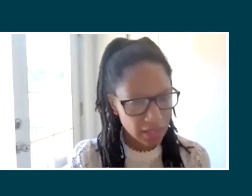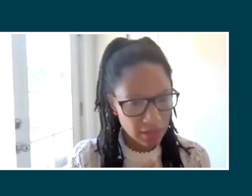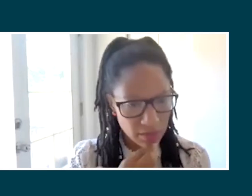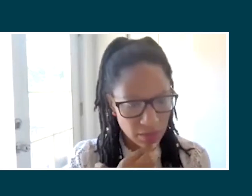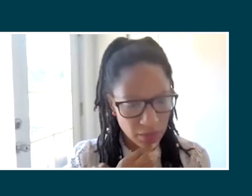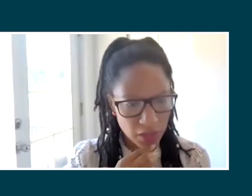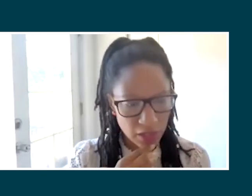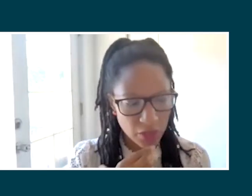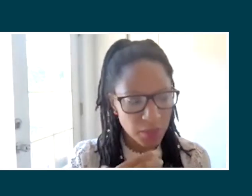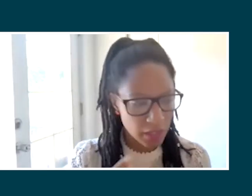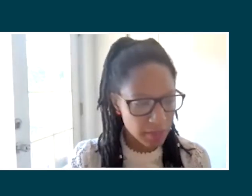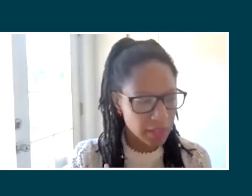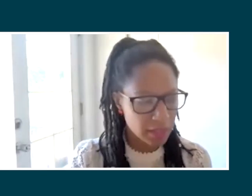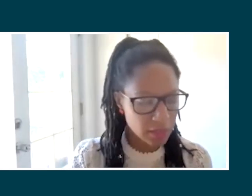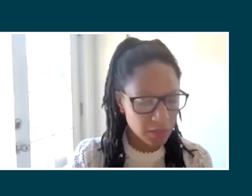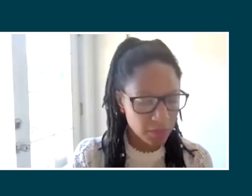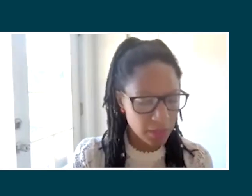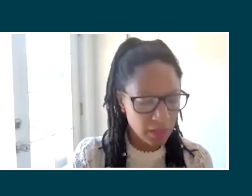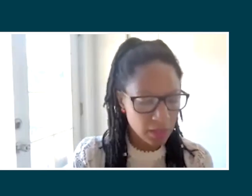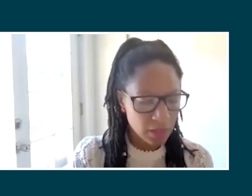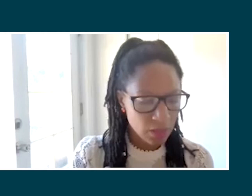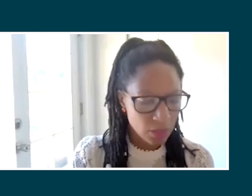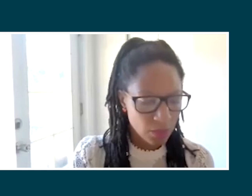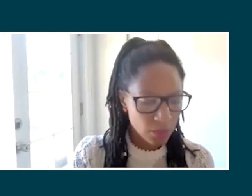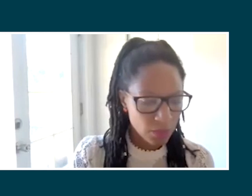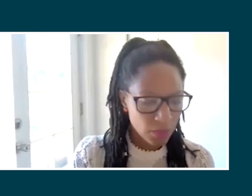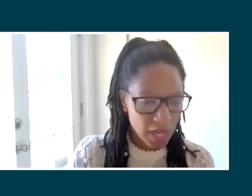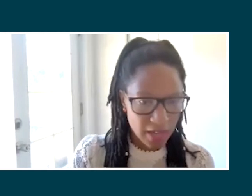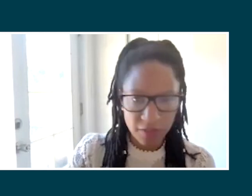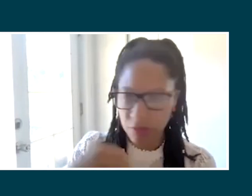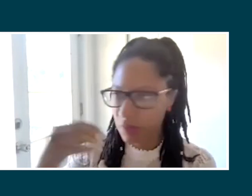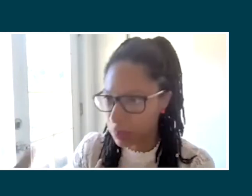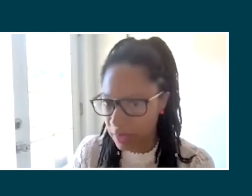keep, and I think, Virginia, you were talking about this in terms of we